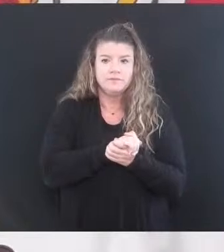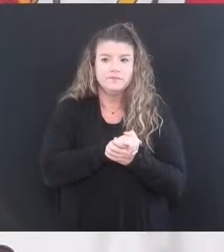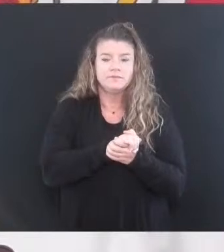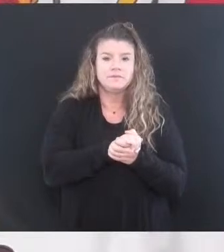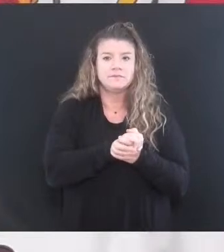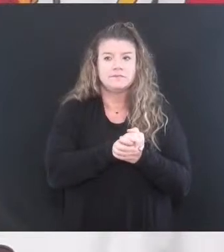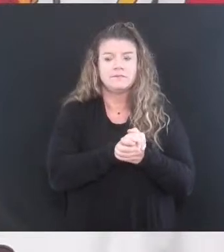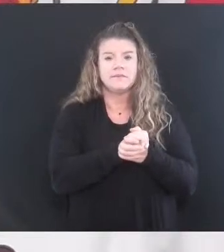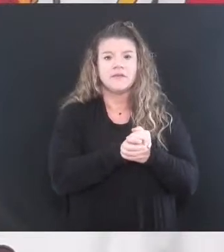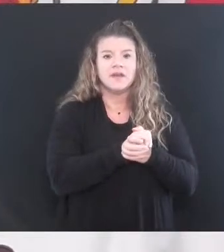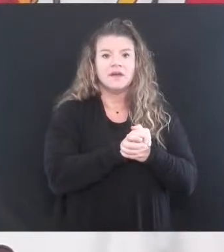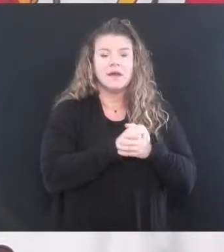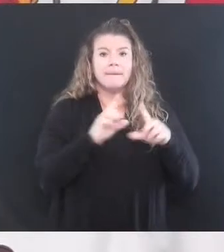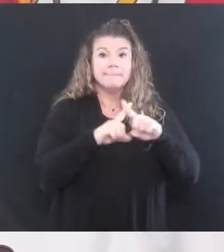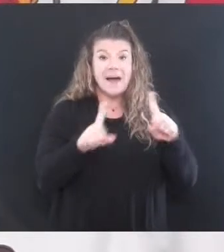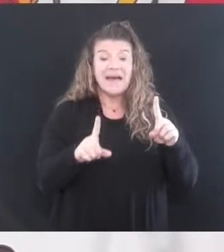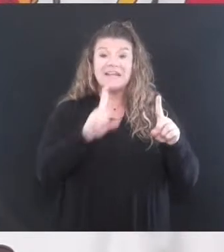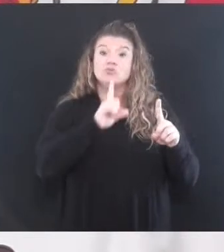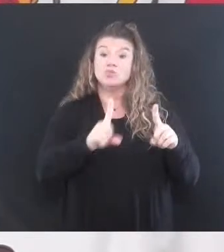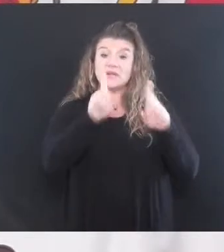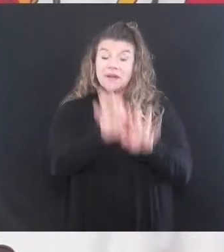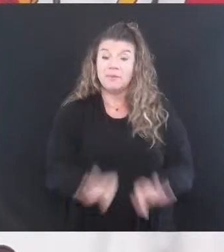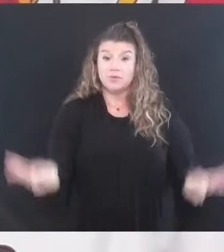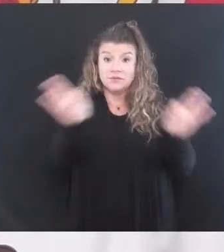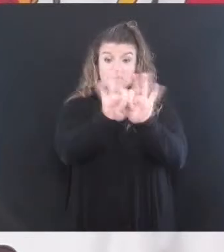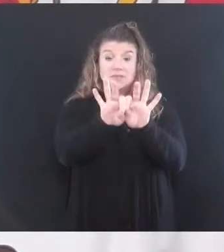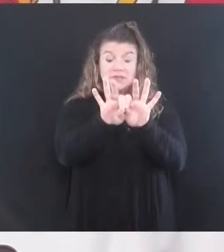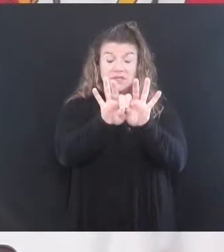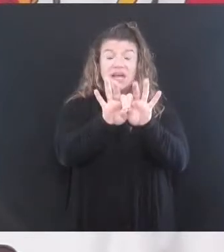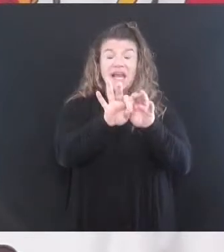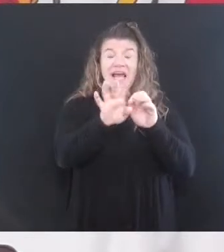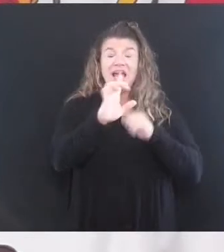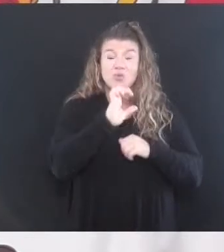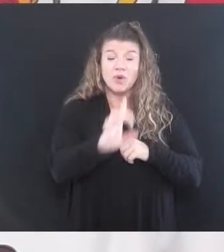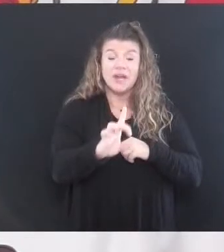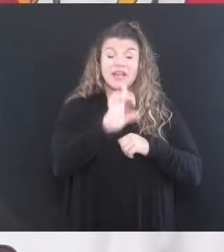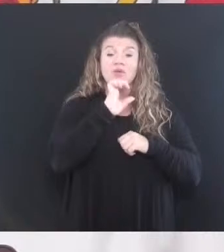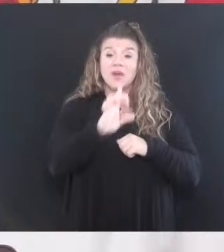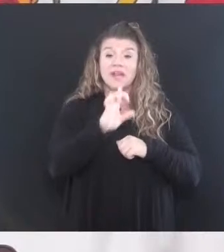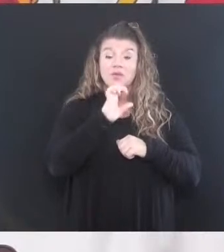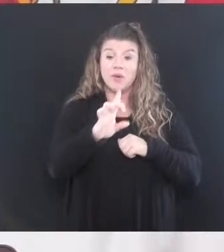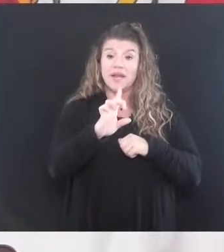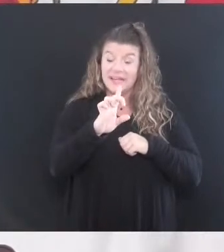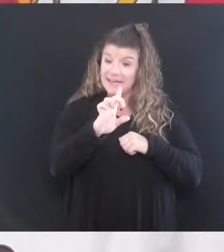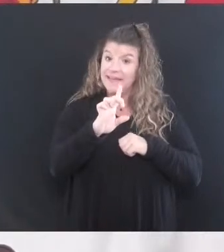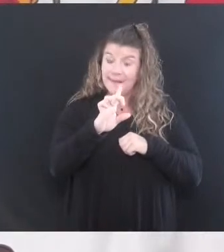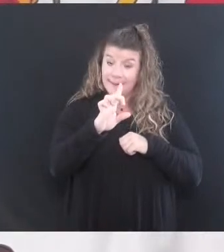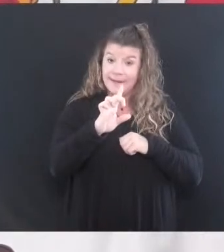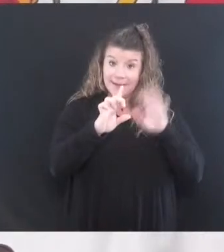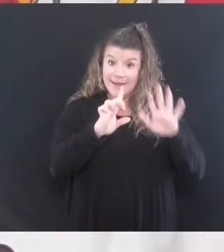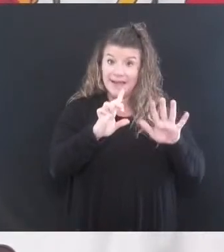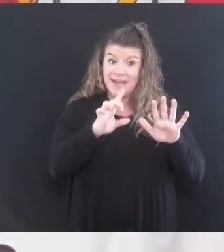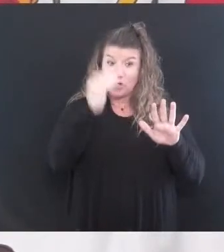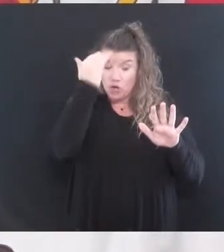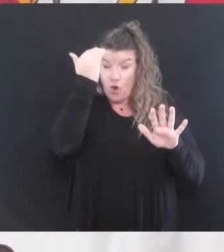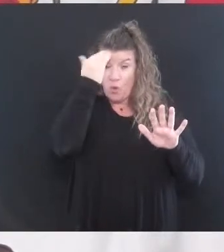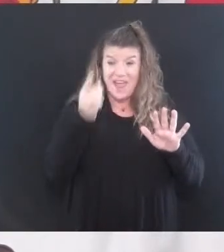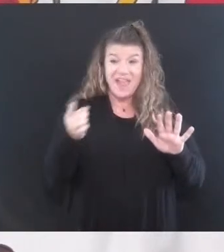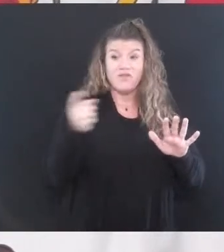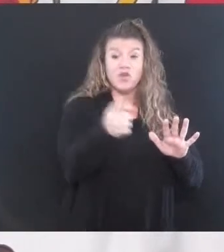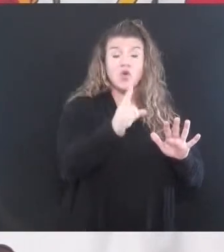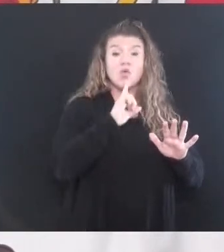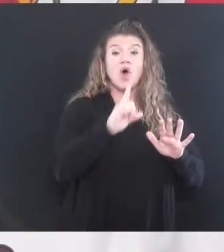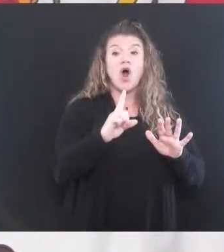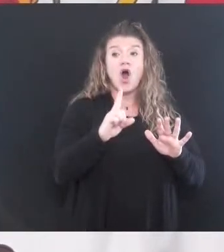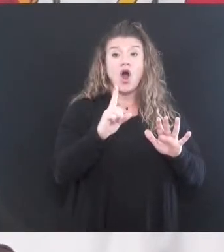it is terribly important and very, very, very critical that if you are especially